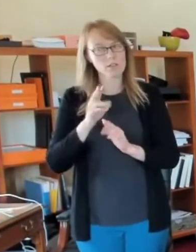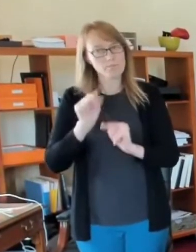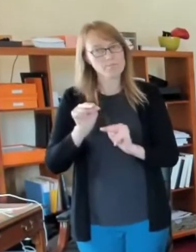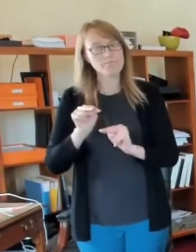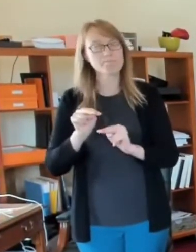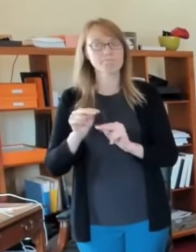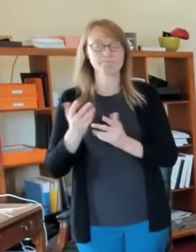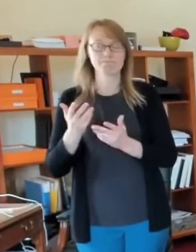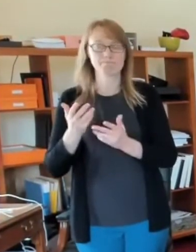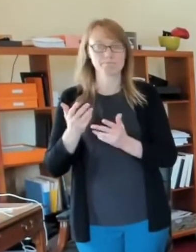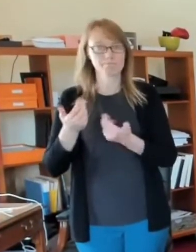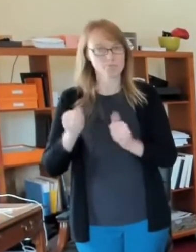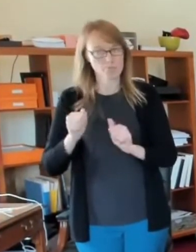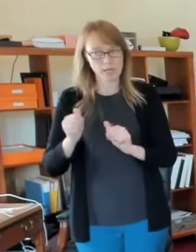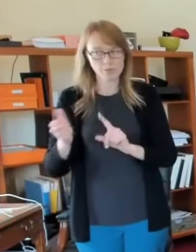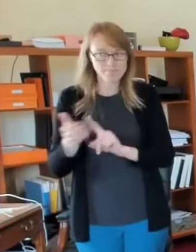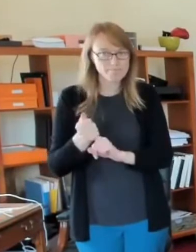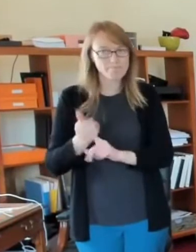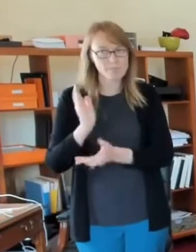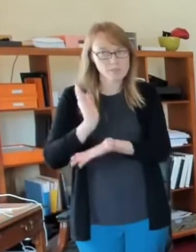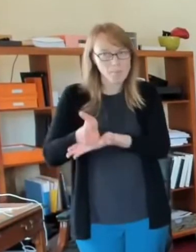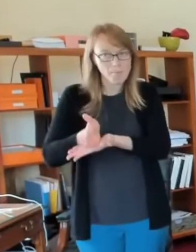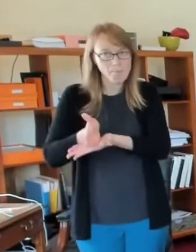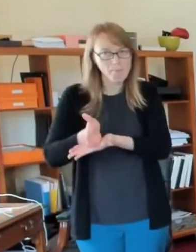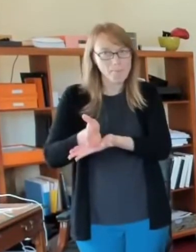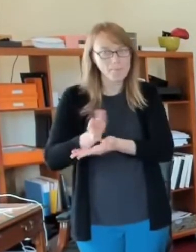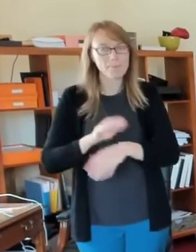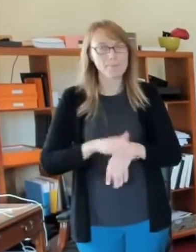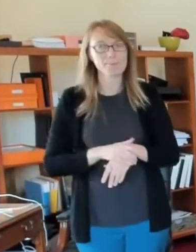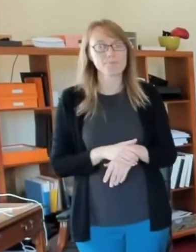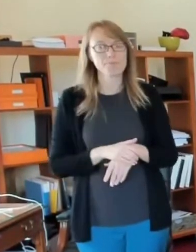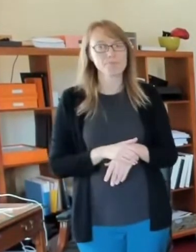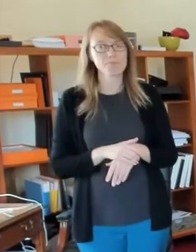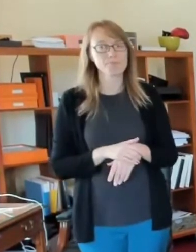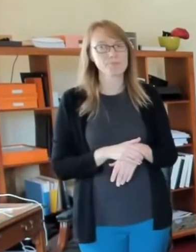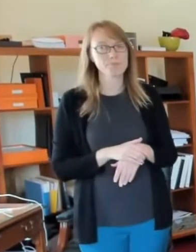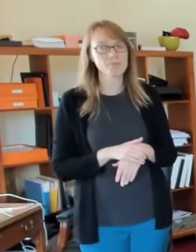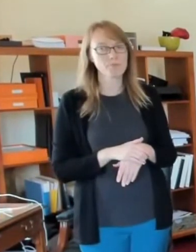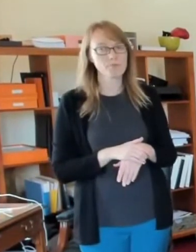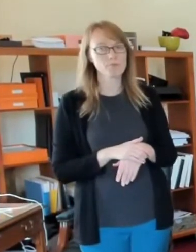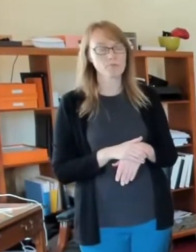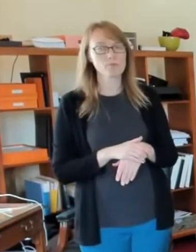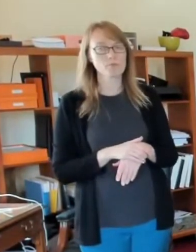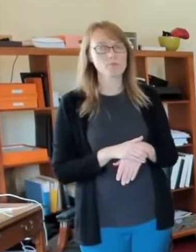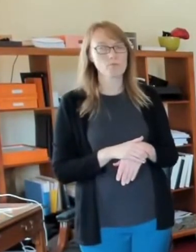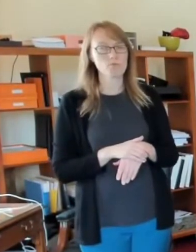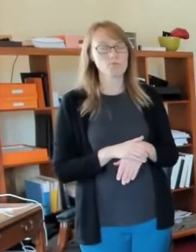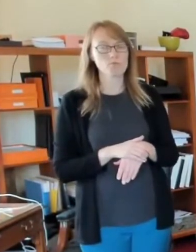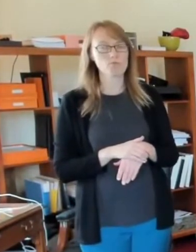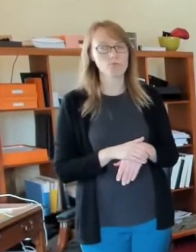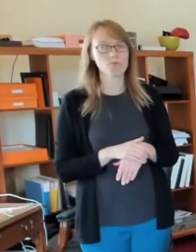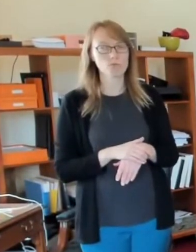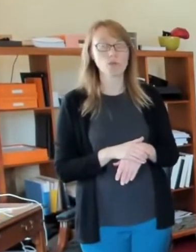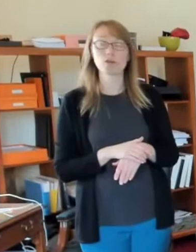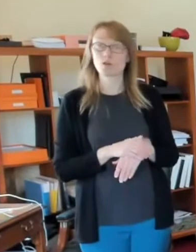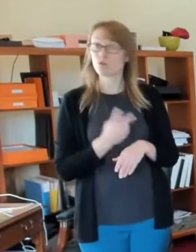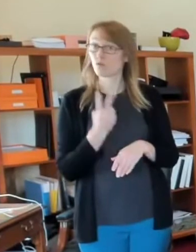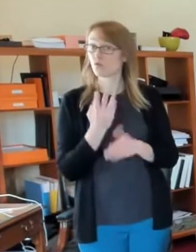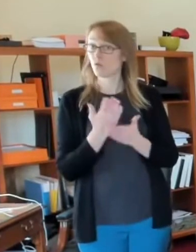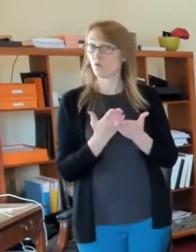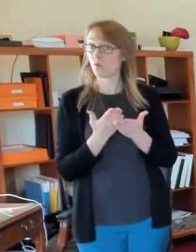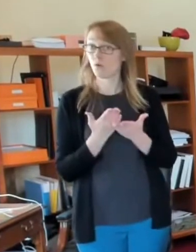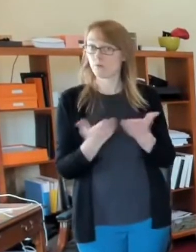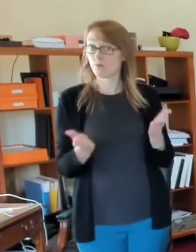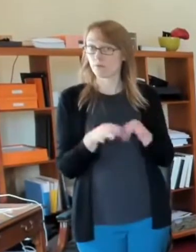illegal driving and racing and all that sort of thing. So it's a matter of both enforcement from law enforcement side,